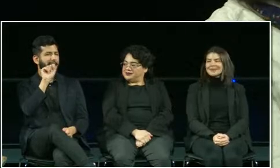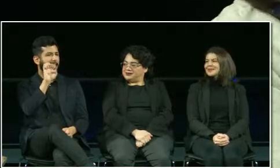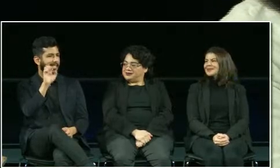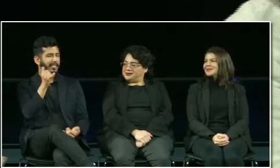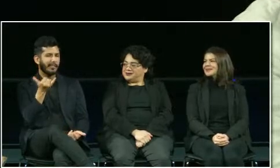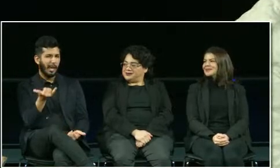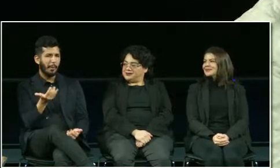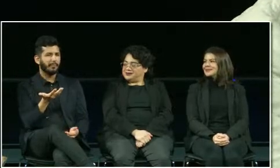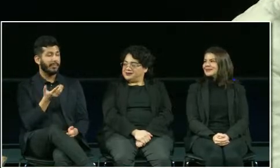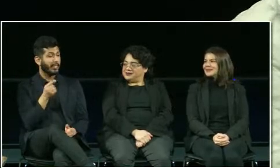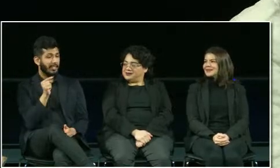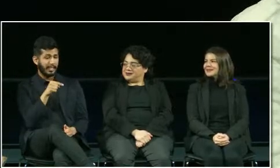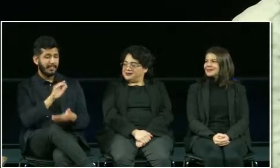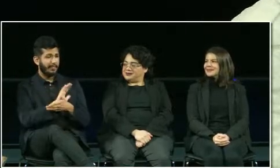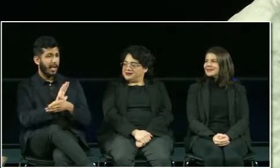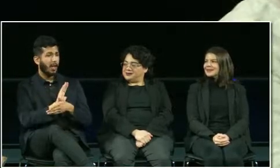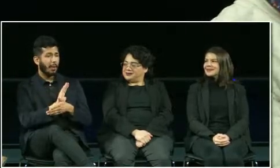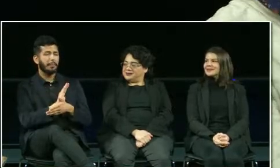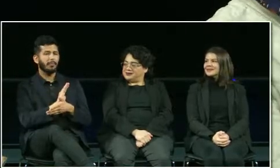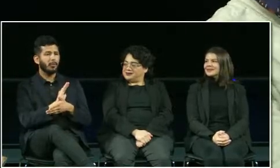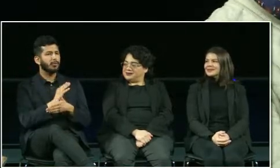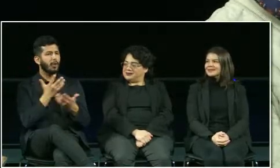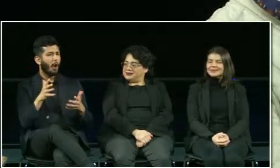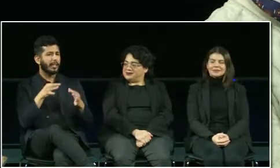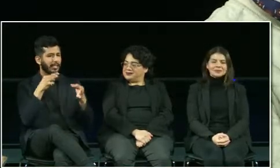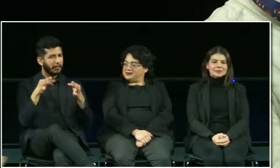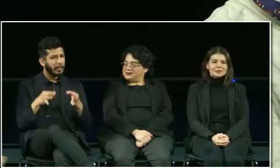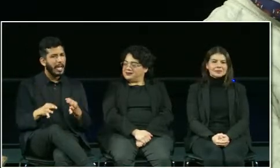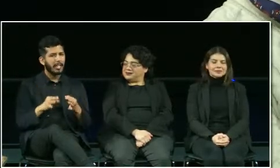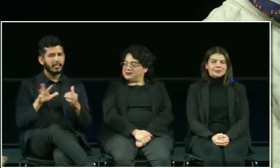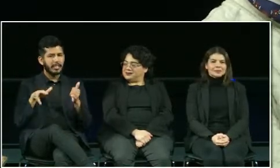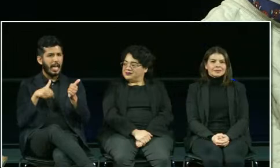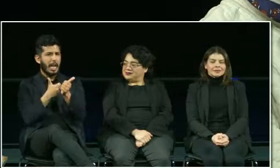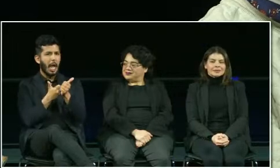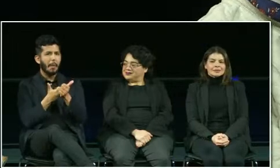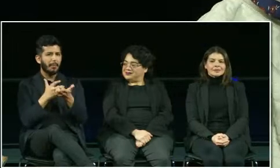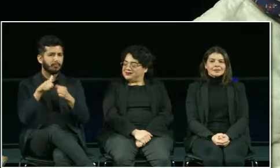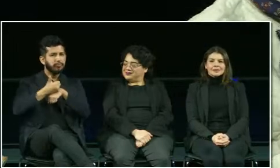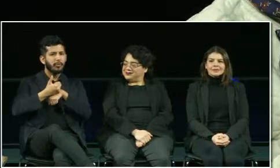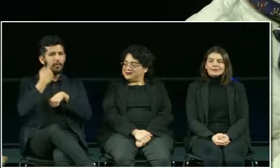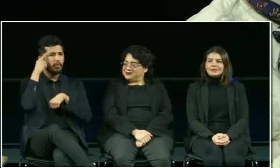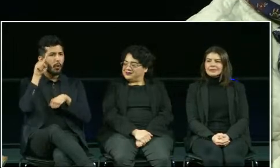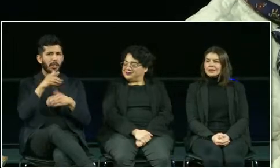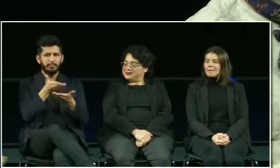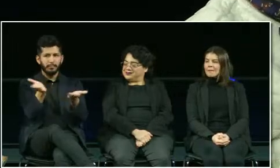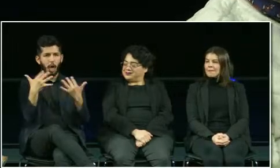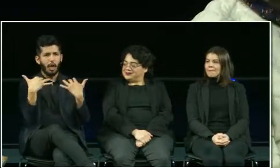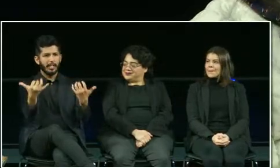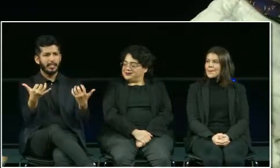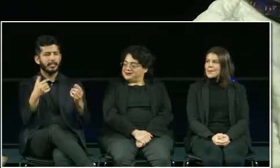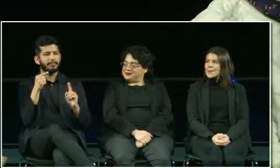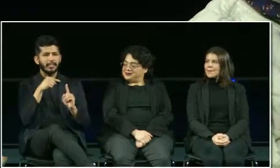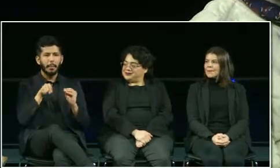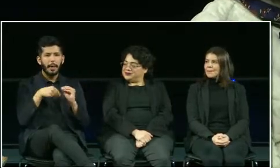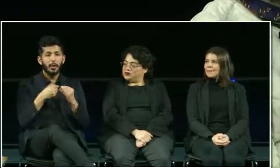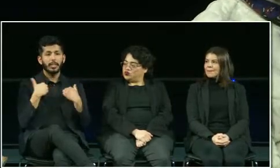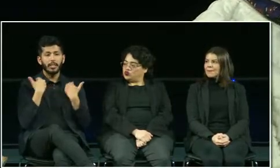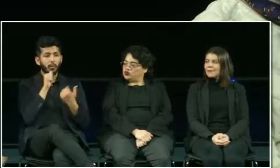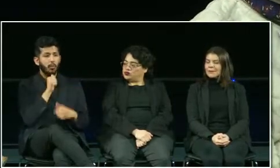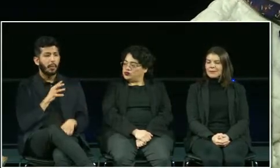This is a film which you've already explained the setup to the audience about a young woman who shows up